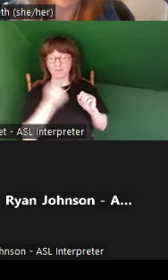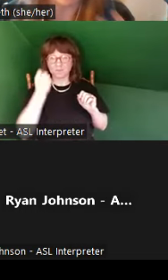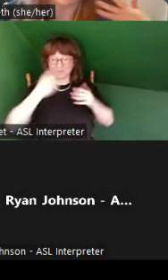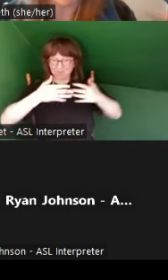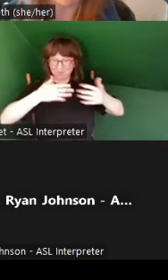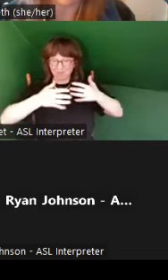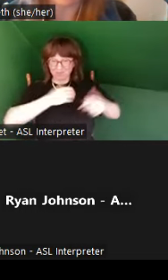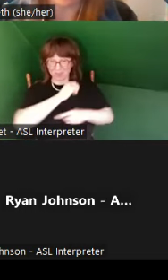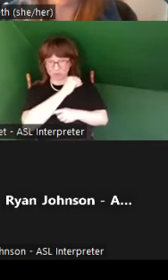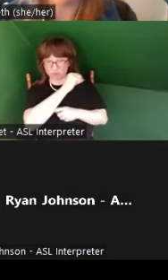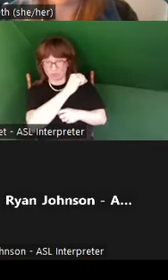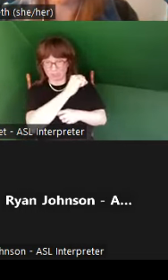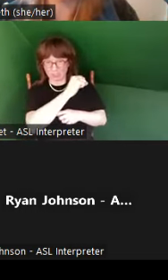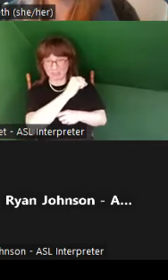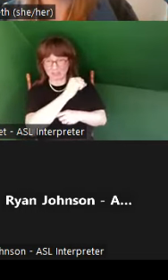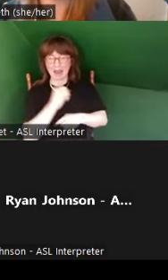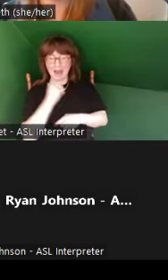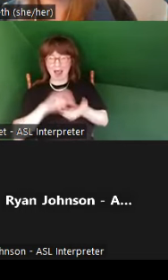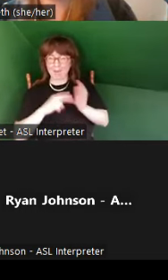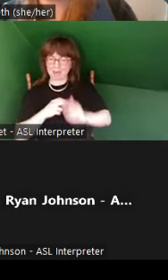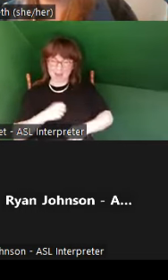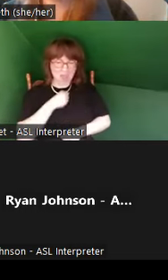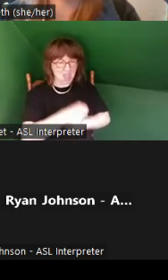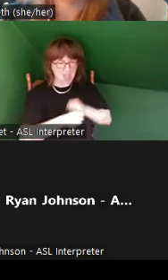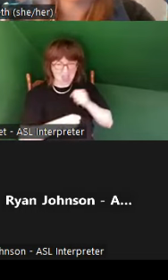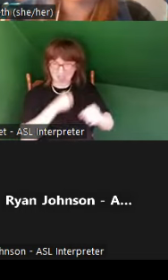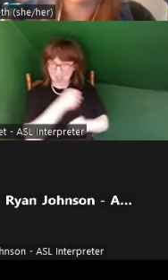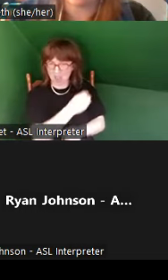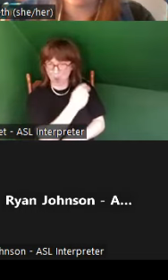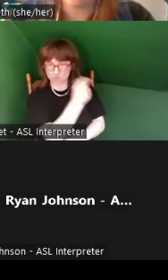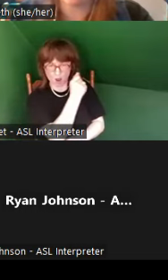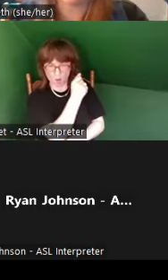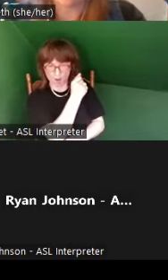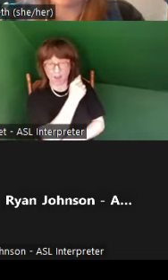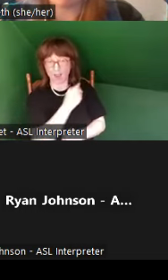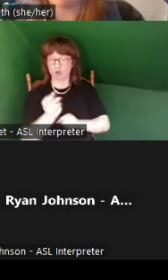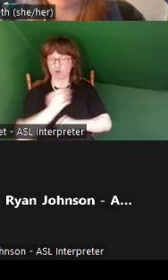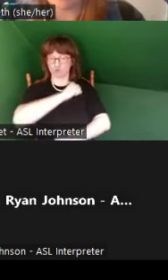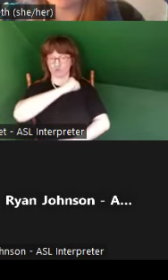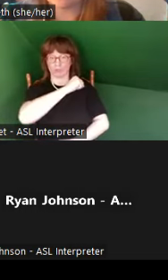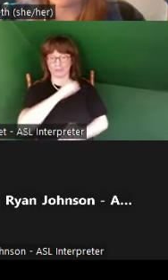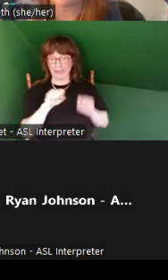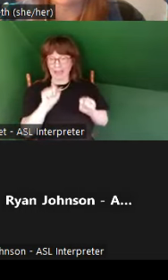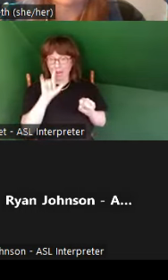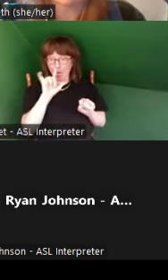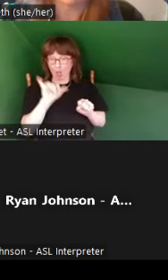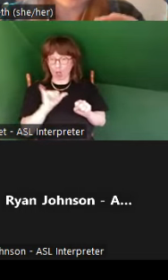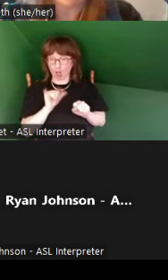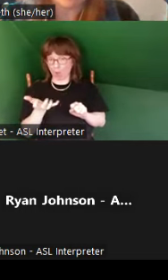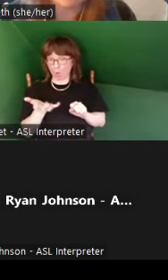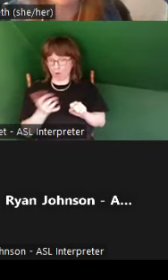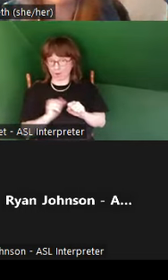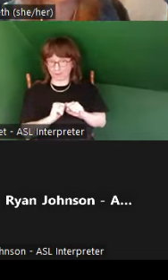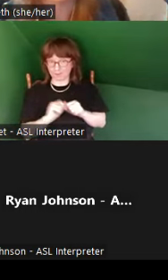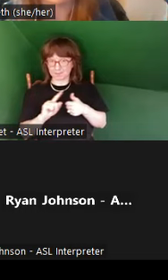not trying to come out swinging right away. So ways survivors resist is by